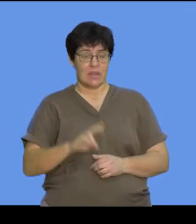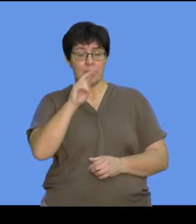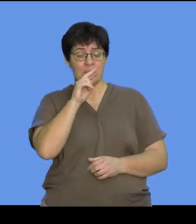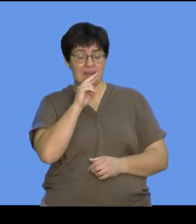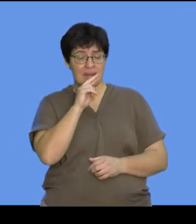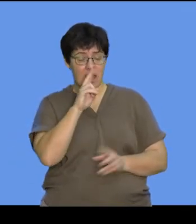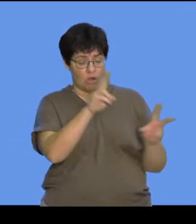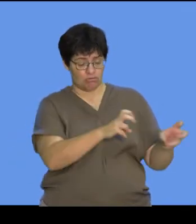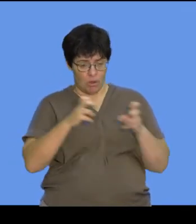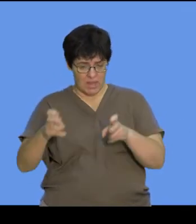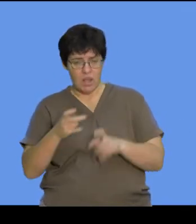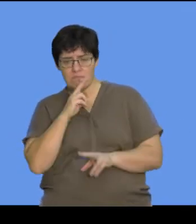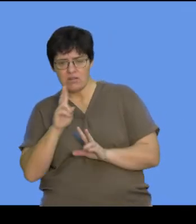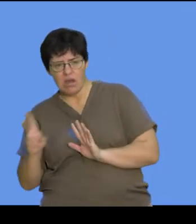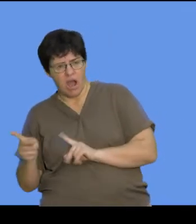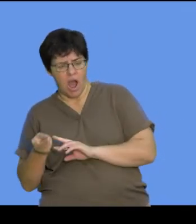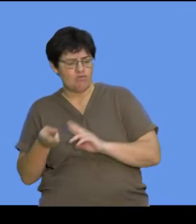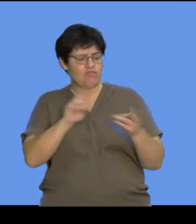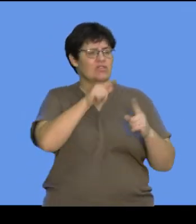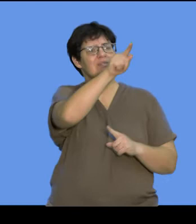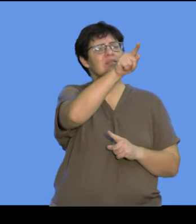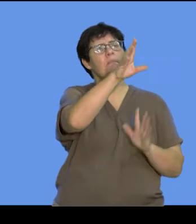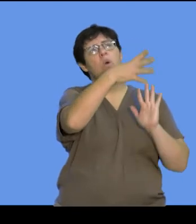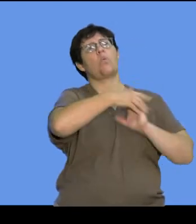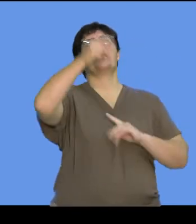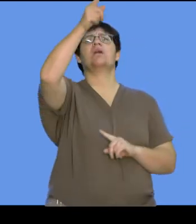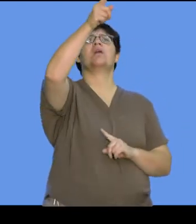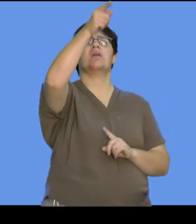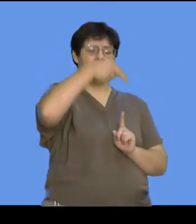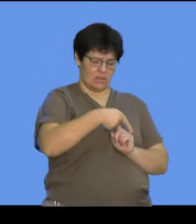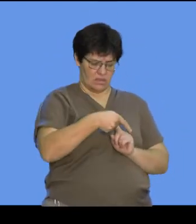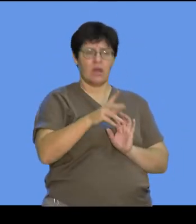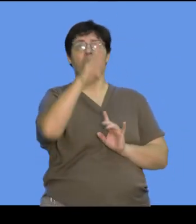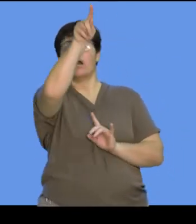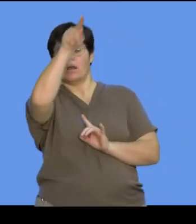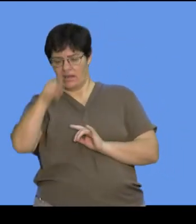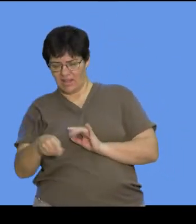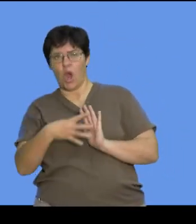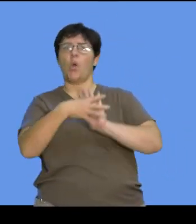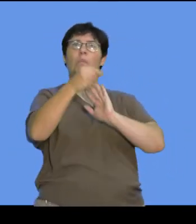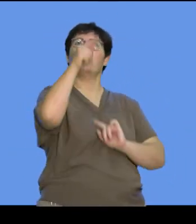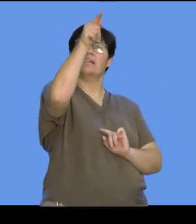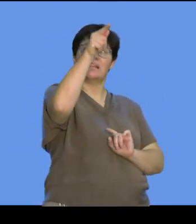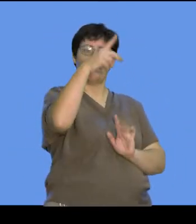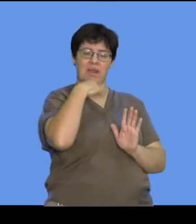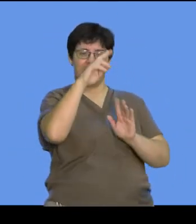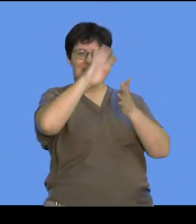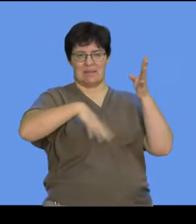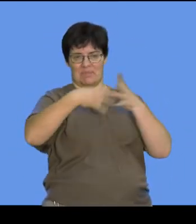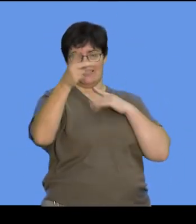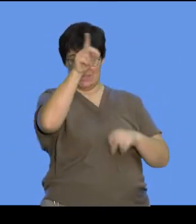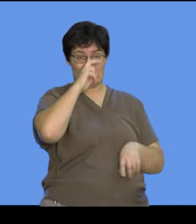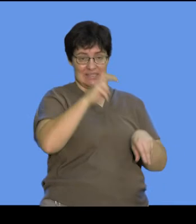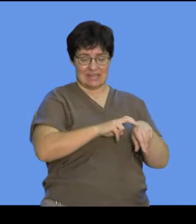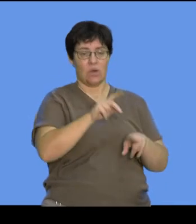copying or replicating, we need a reference, and that reference strand to copy from is the DNA template. So we're going to